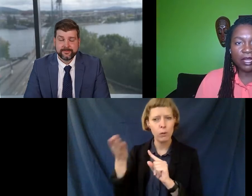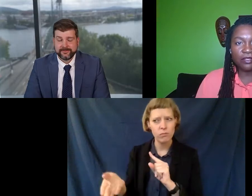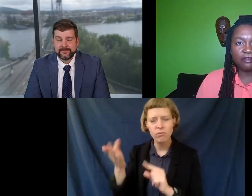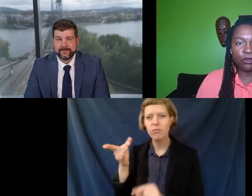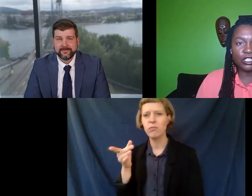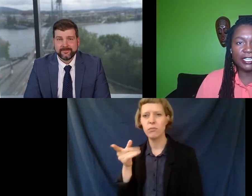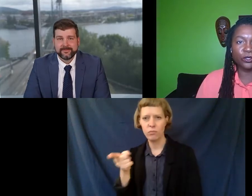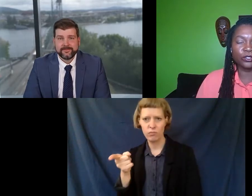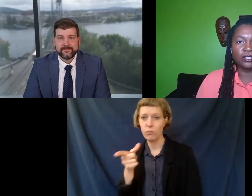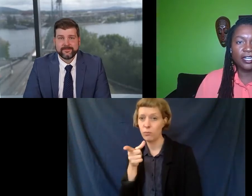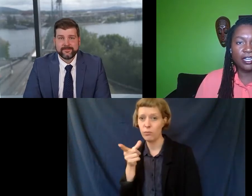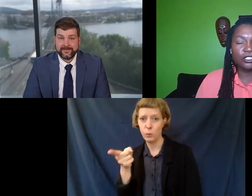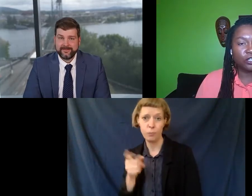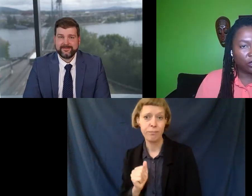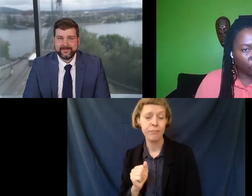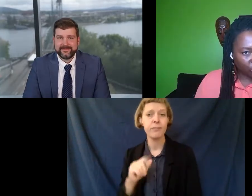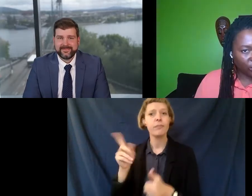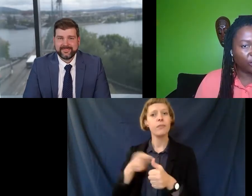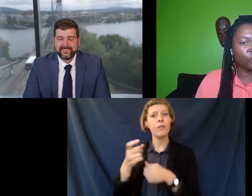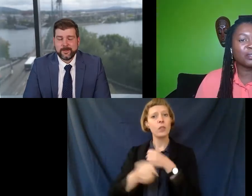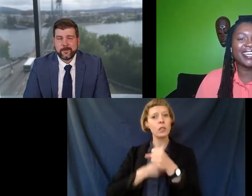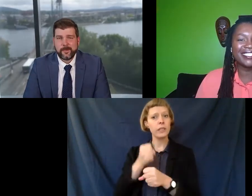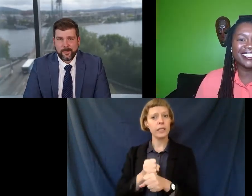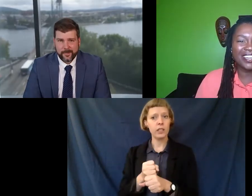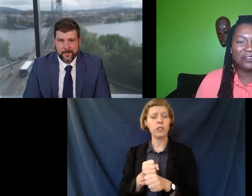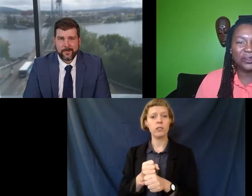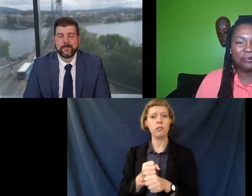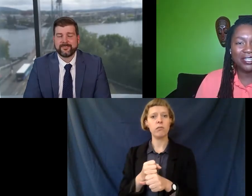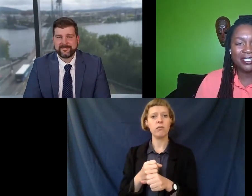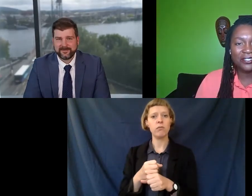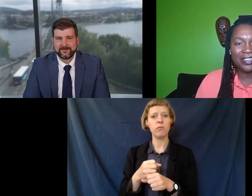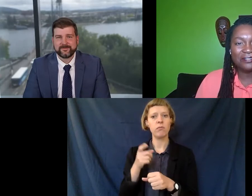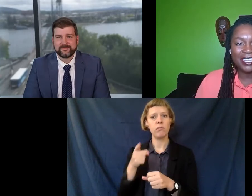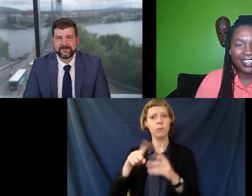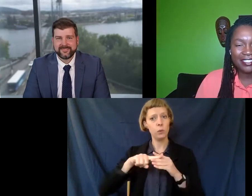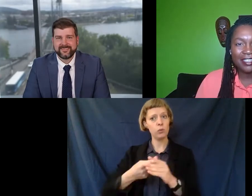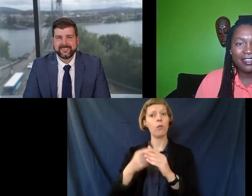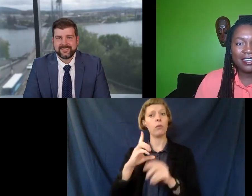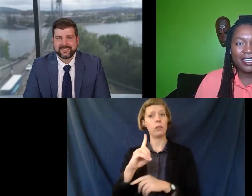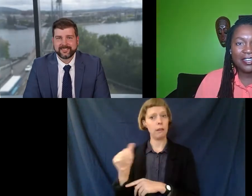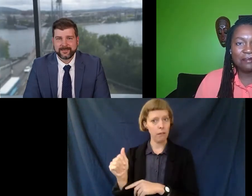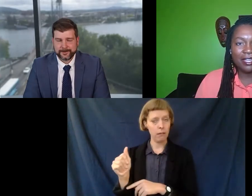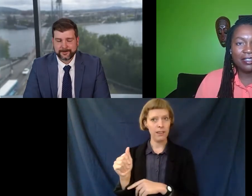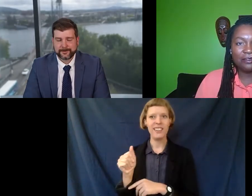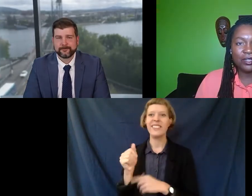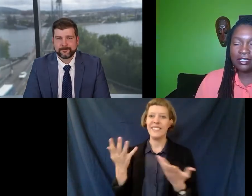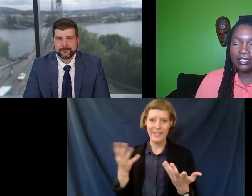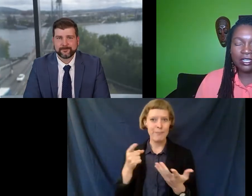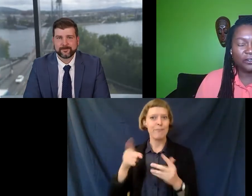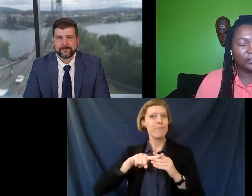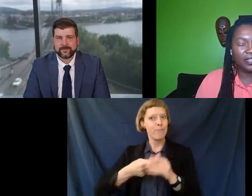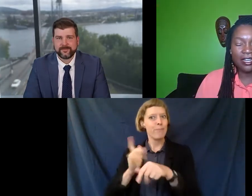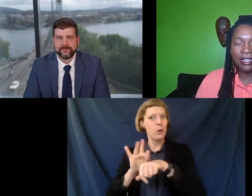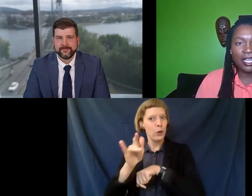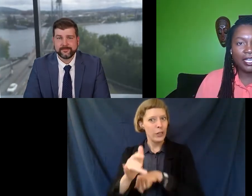office. So let's talk about that first year. You started a little bit earlier than you had planned when your predecessor resigned. And it